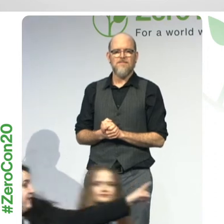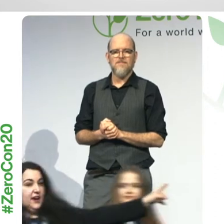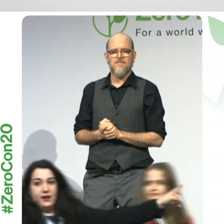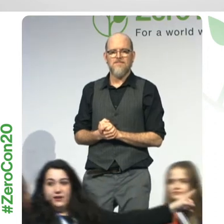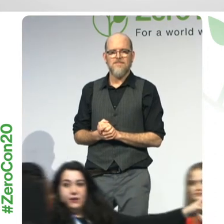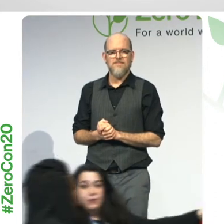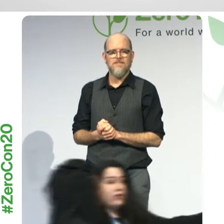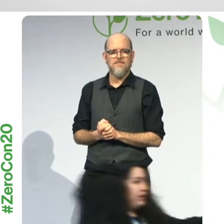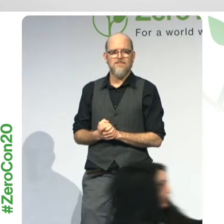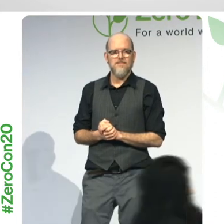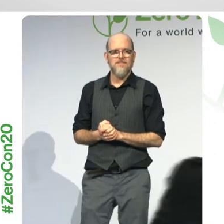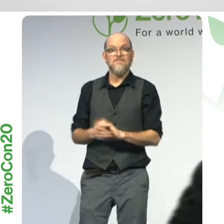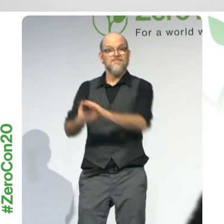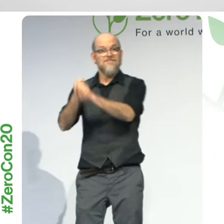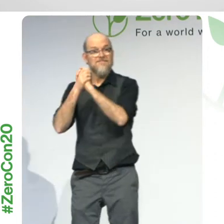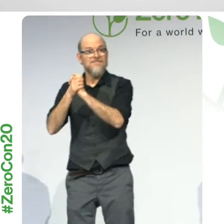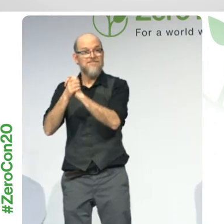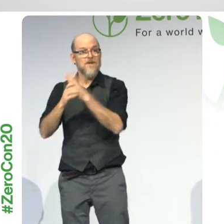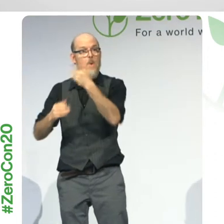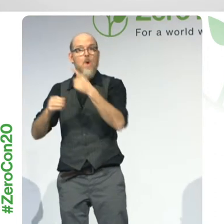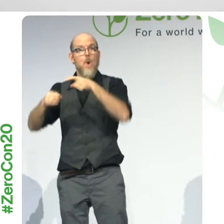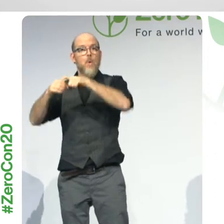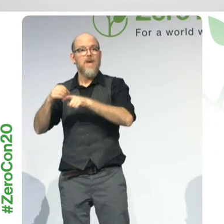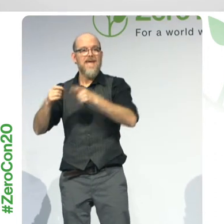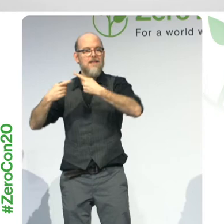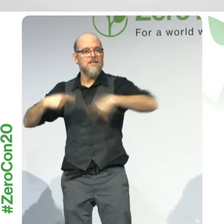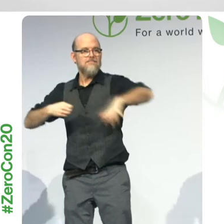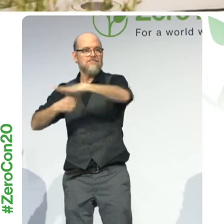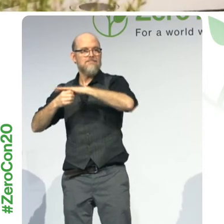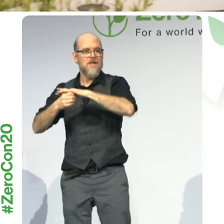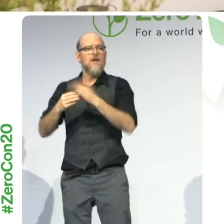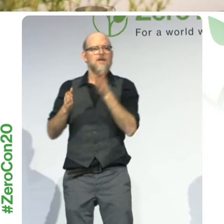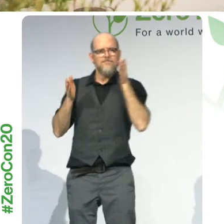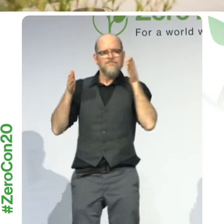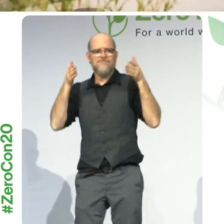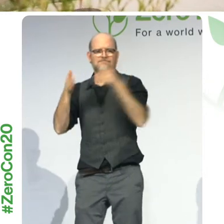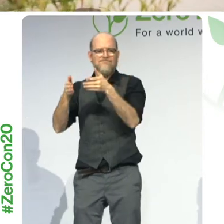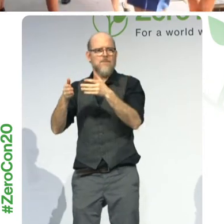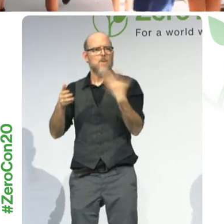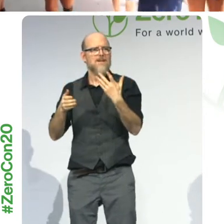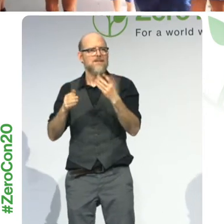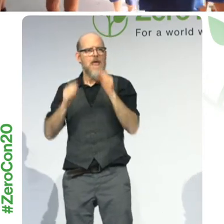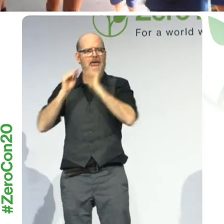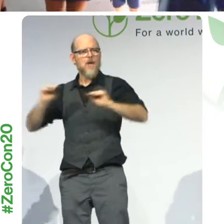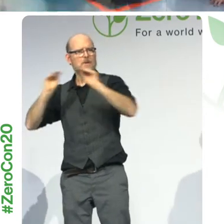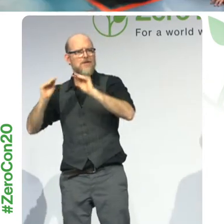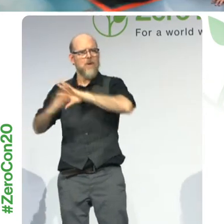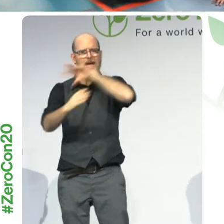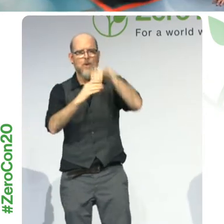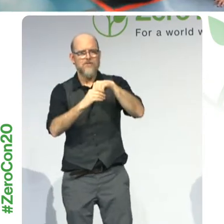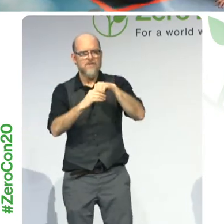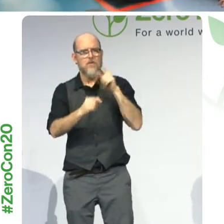congratulations to the Queensland Department of Education's Inclusive Education Policy from Australia. Implemented